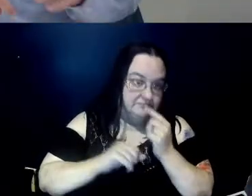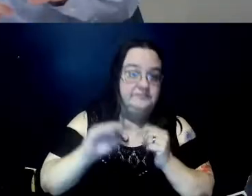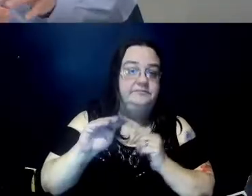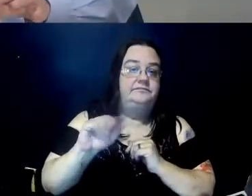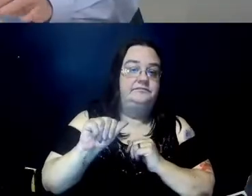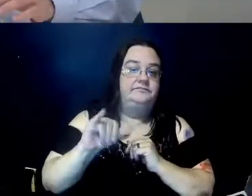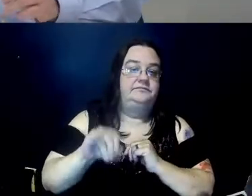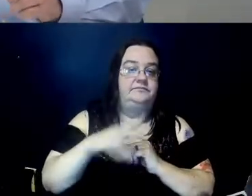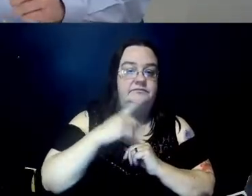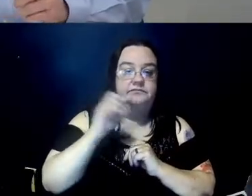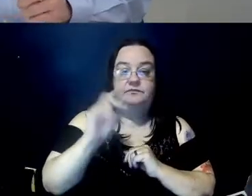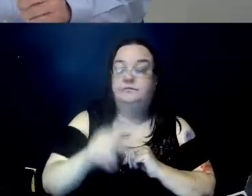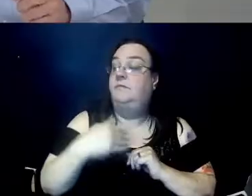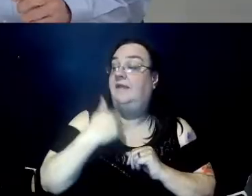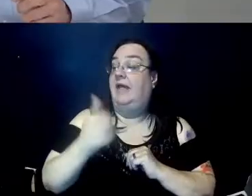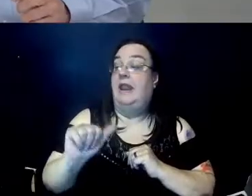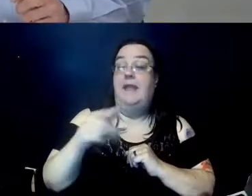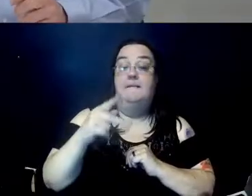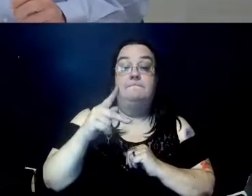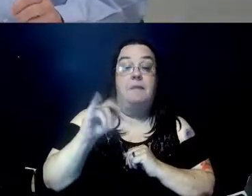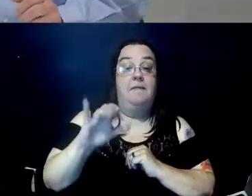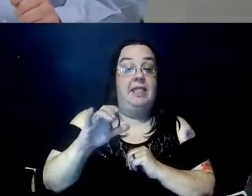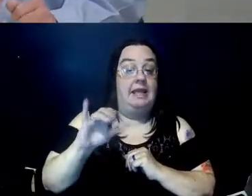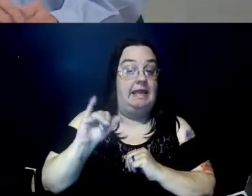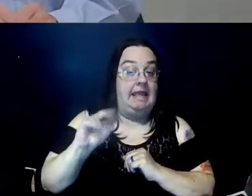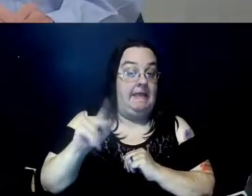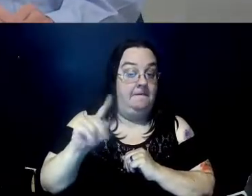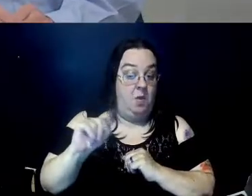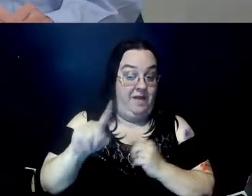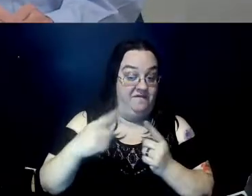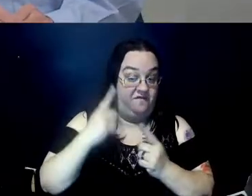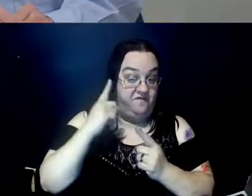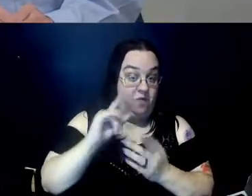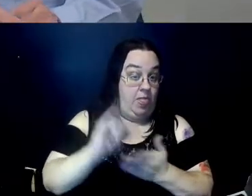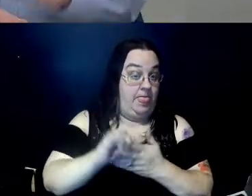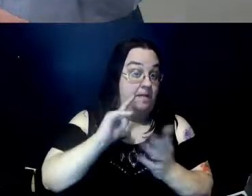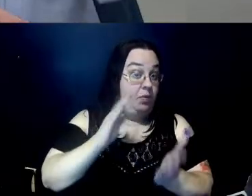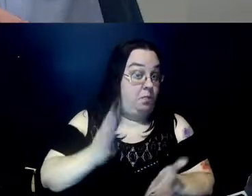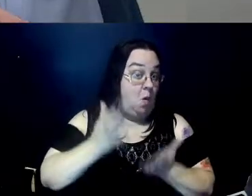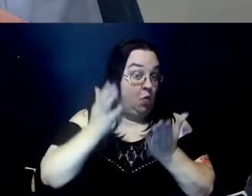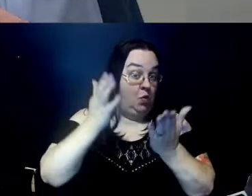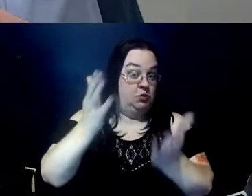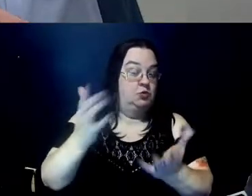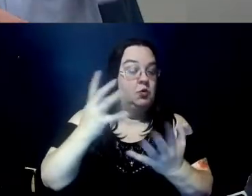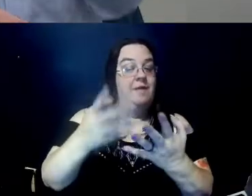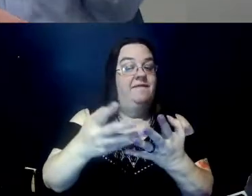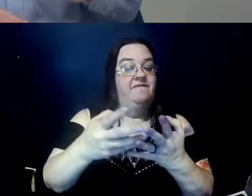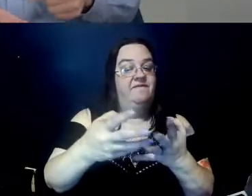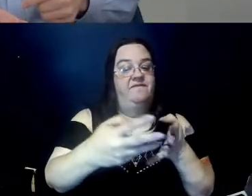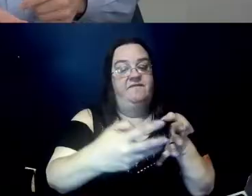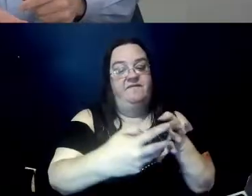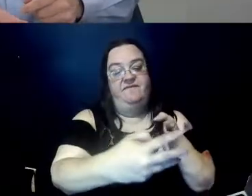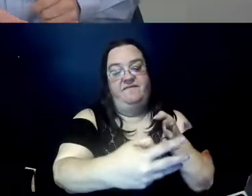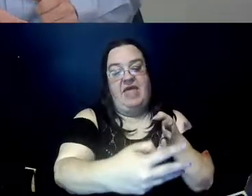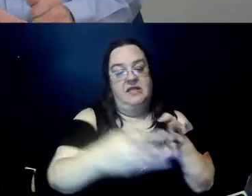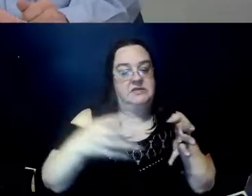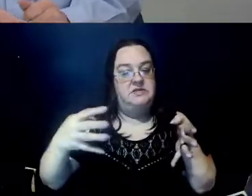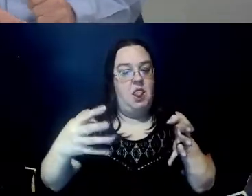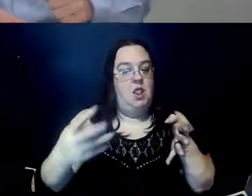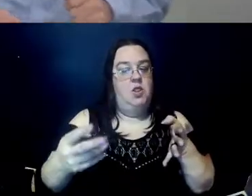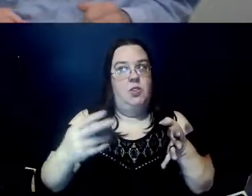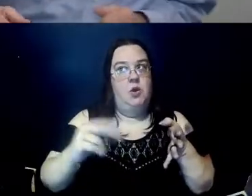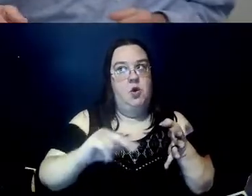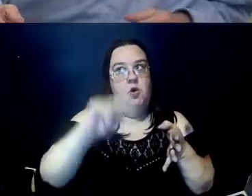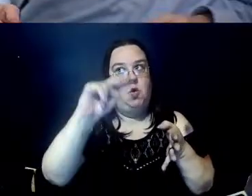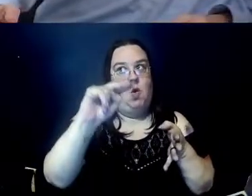Okay, is there any public input on the proposal to fence the 2 sides, the north side